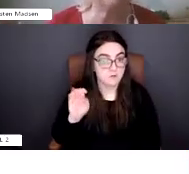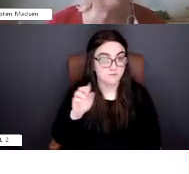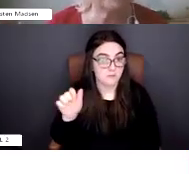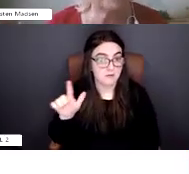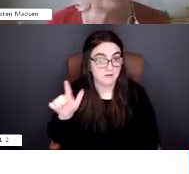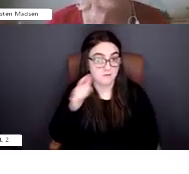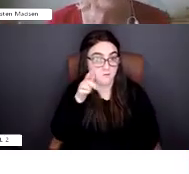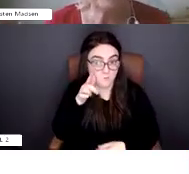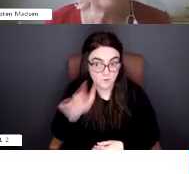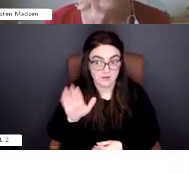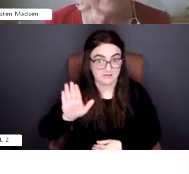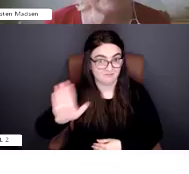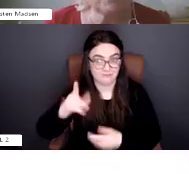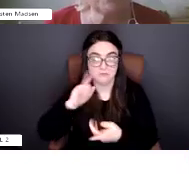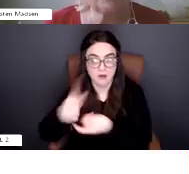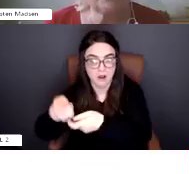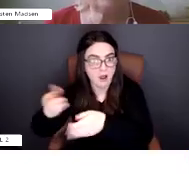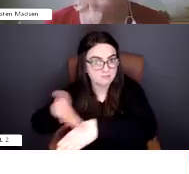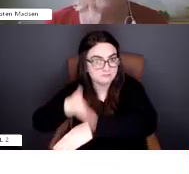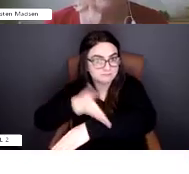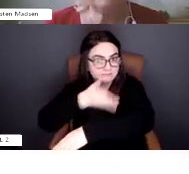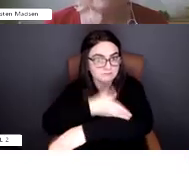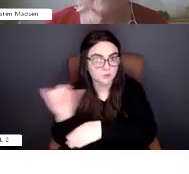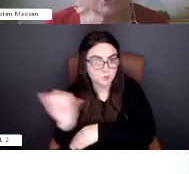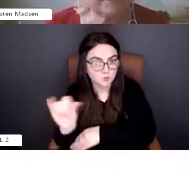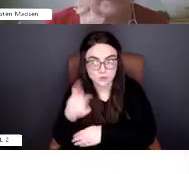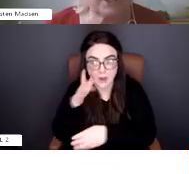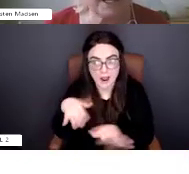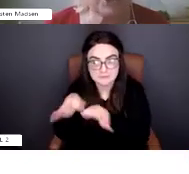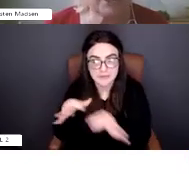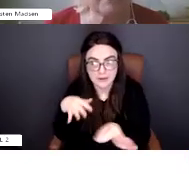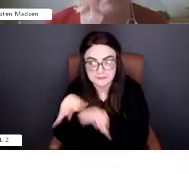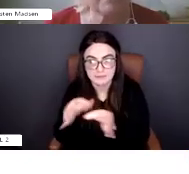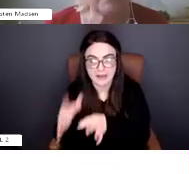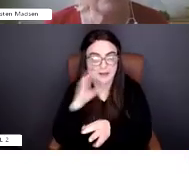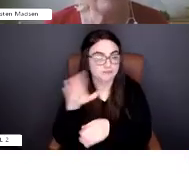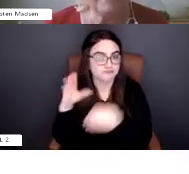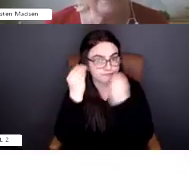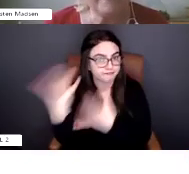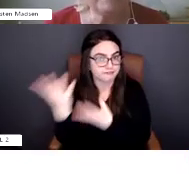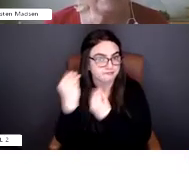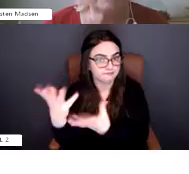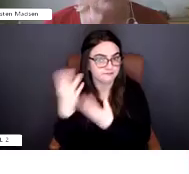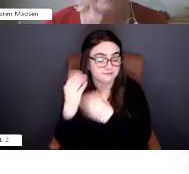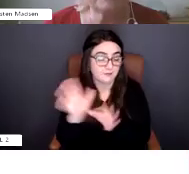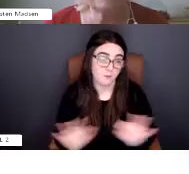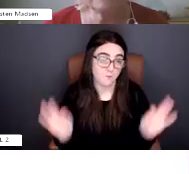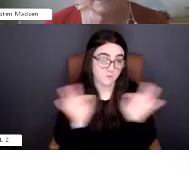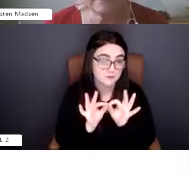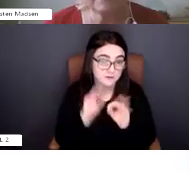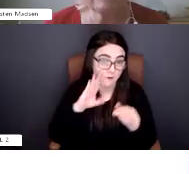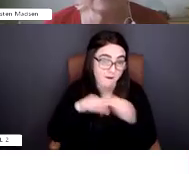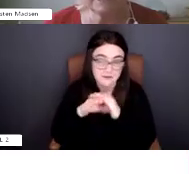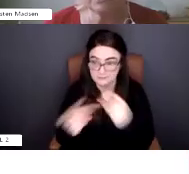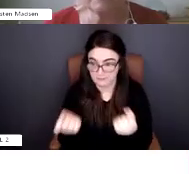it. Now, the next module is discussion and education. The aim is awareness raising